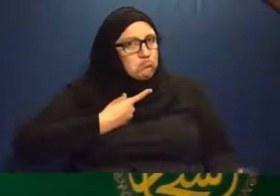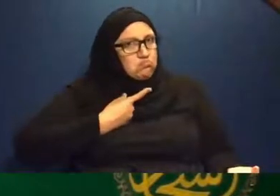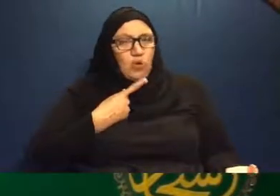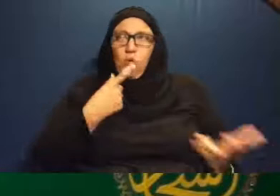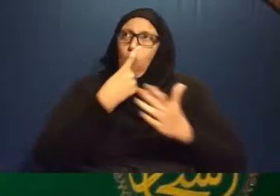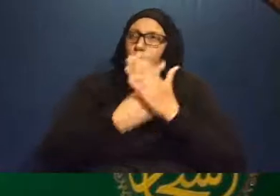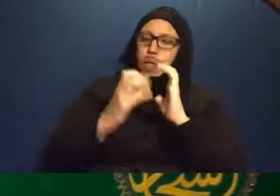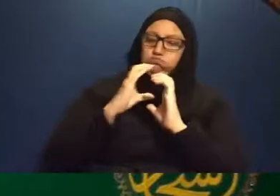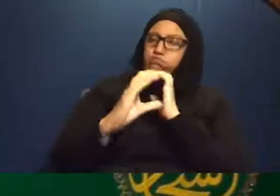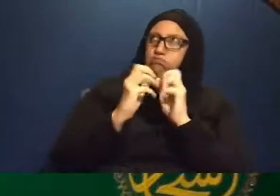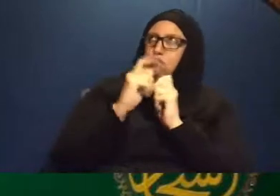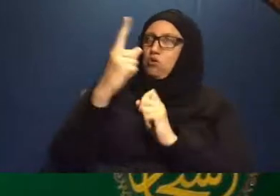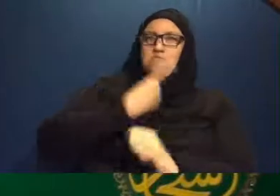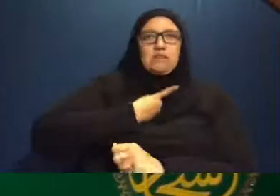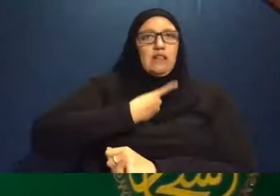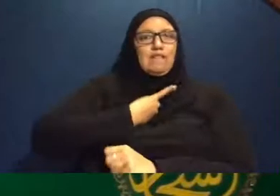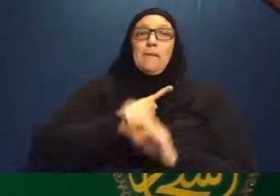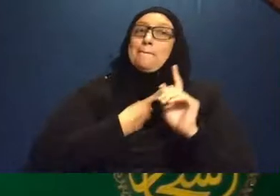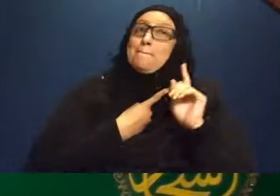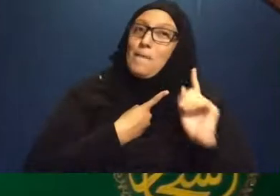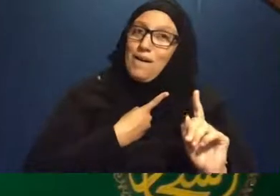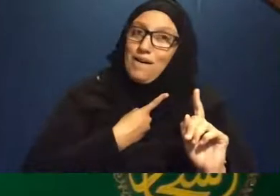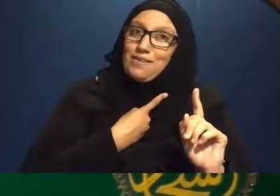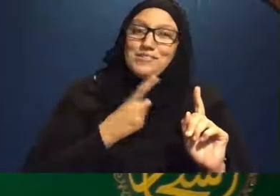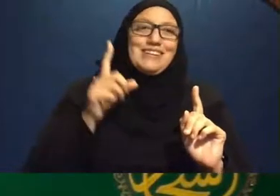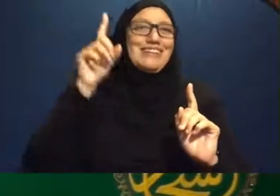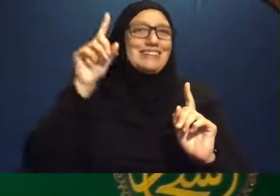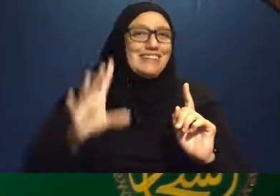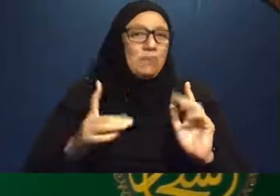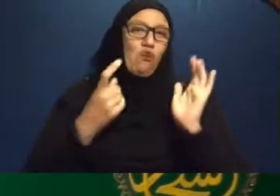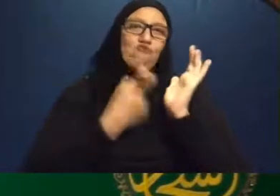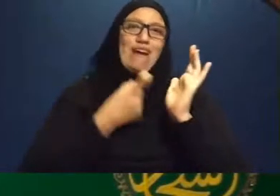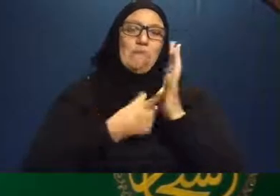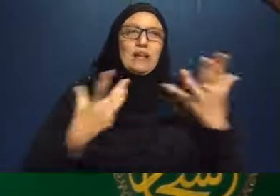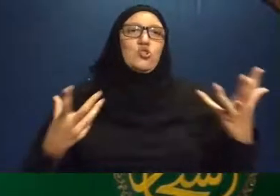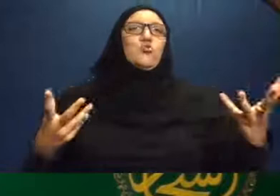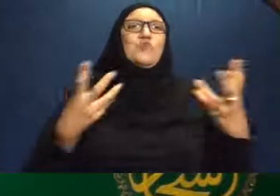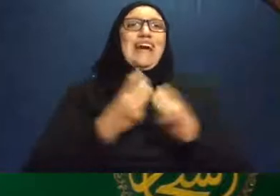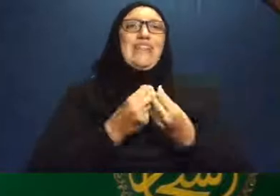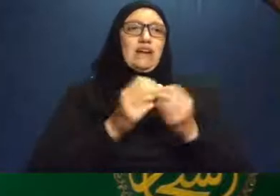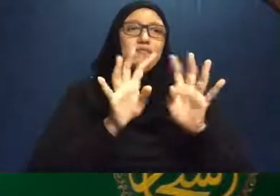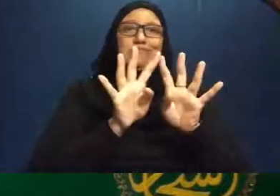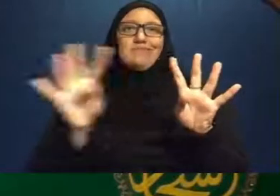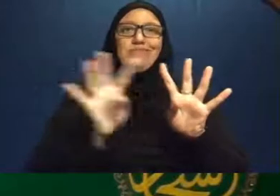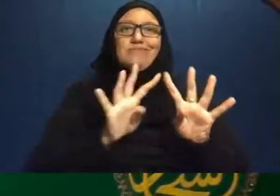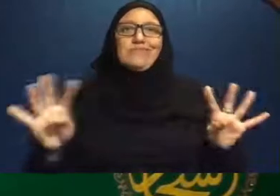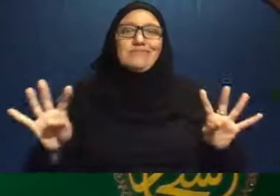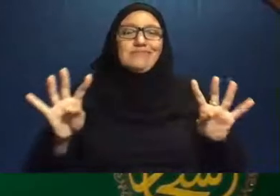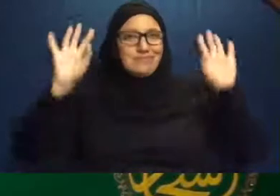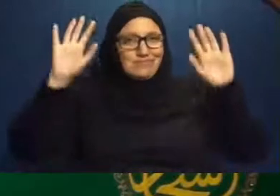individual communication, relationship with God. Yet, Islam recommends to do it congregationally,